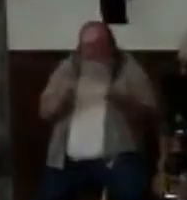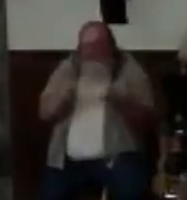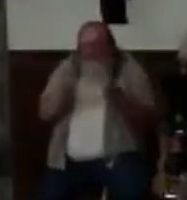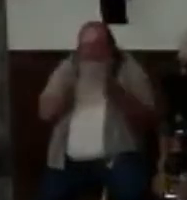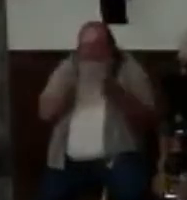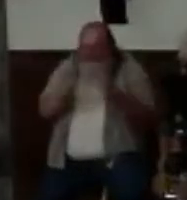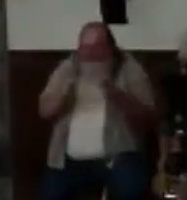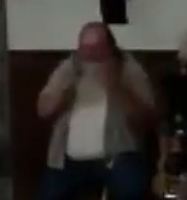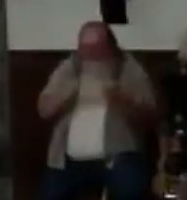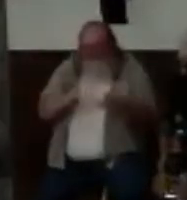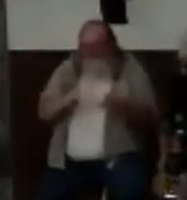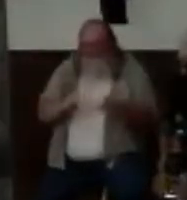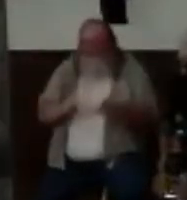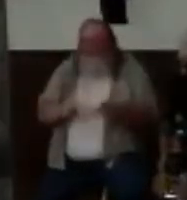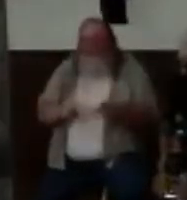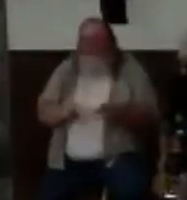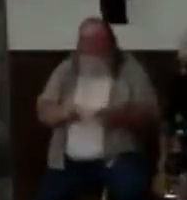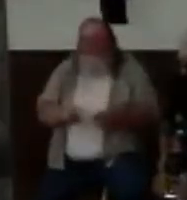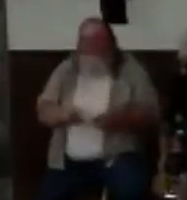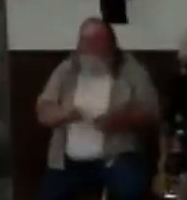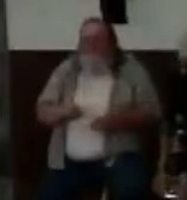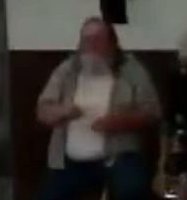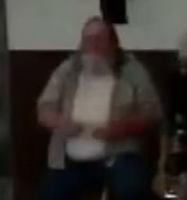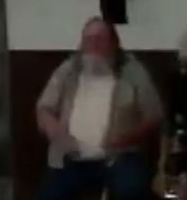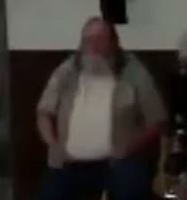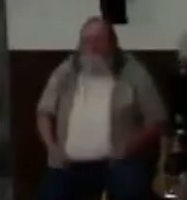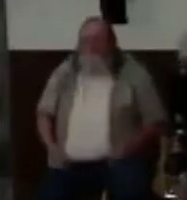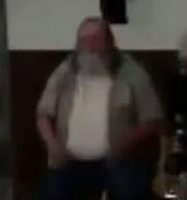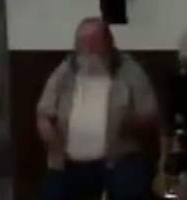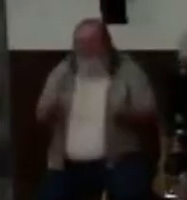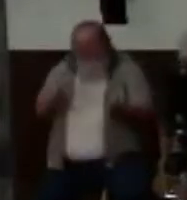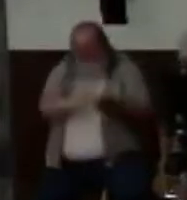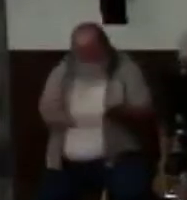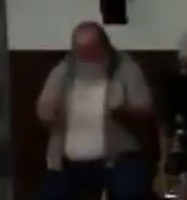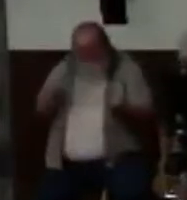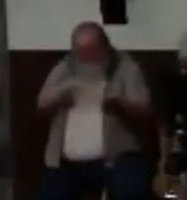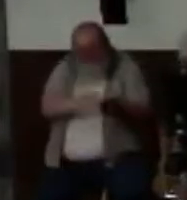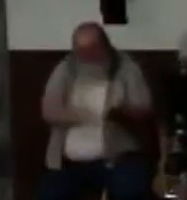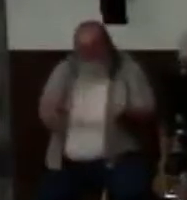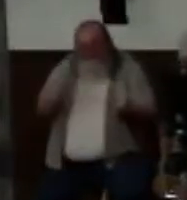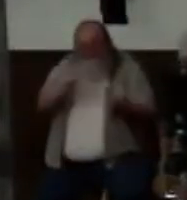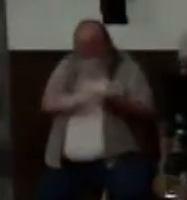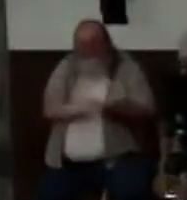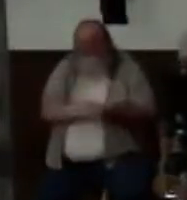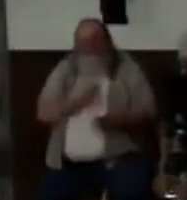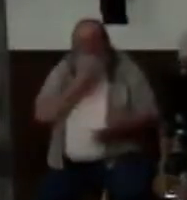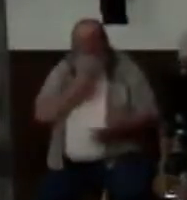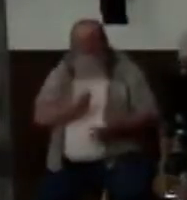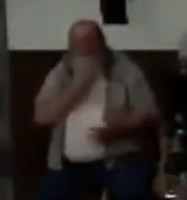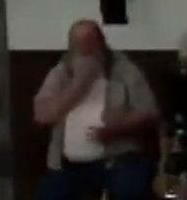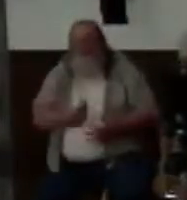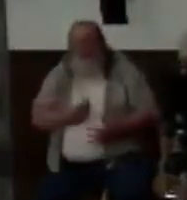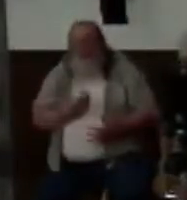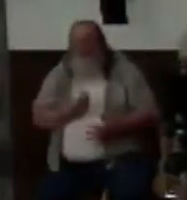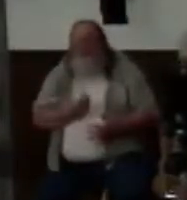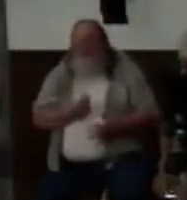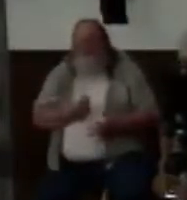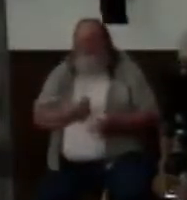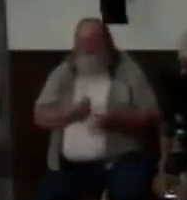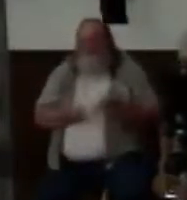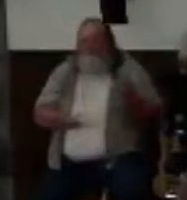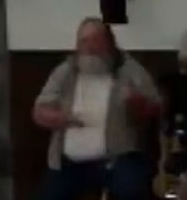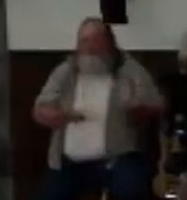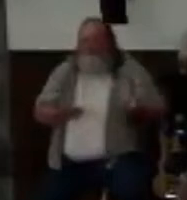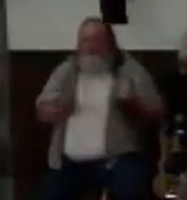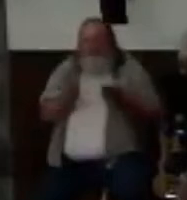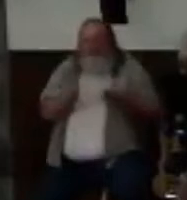much significance in the tradition of all of the Jewish festivals." And I learned a